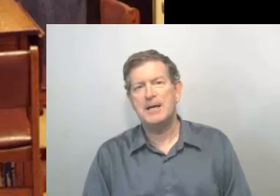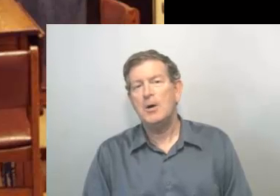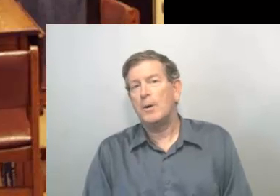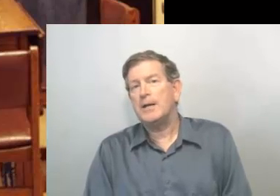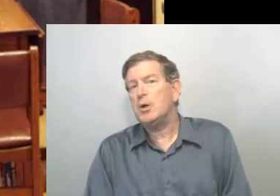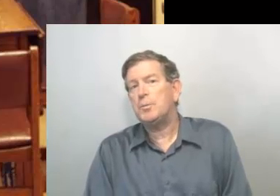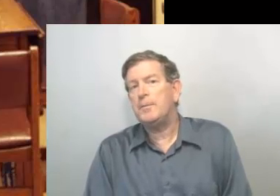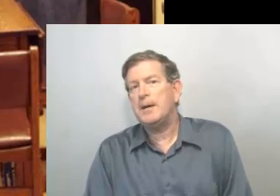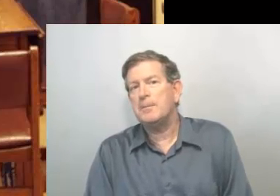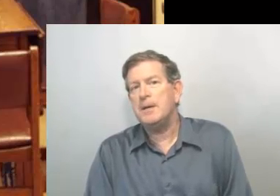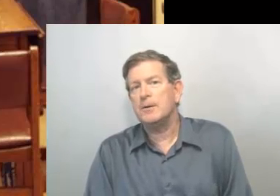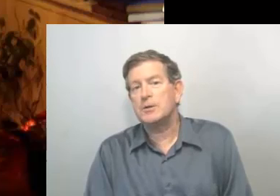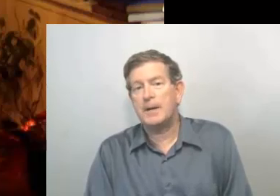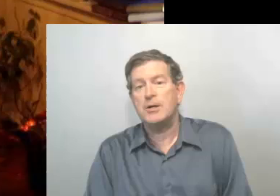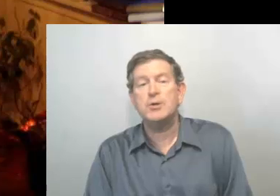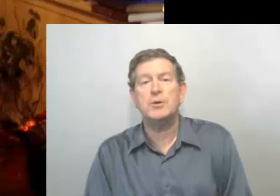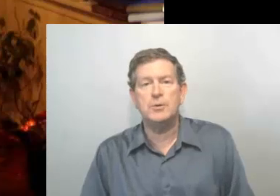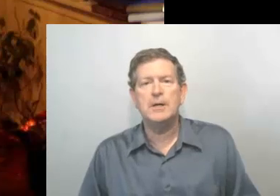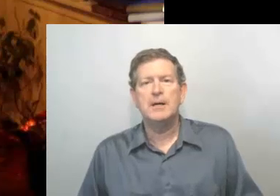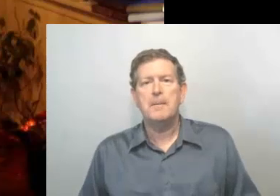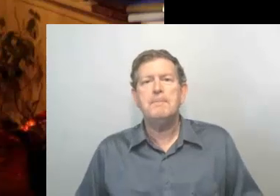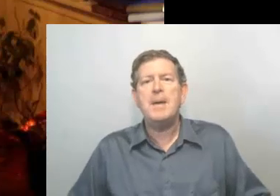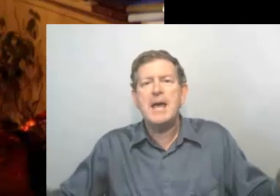Okay, good. Well, I don't prepare meals, but